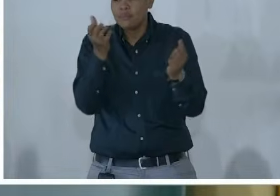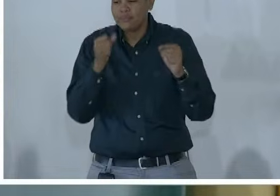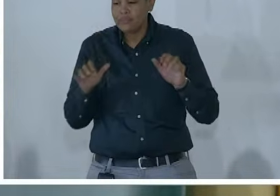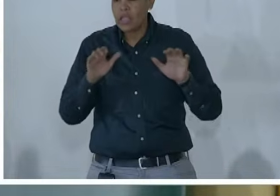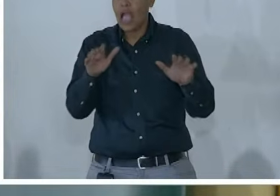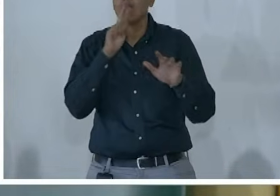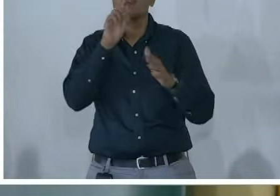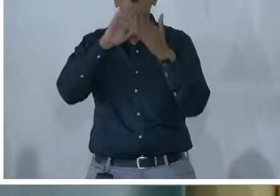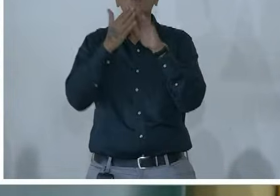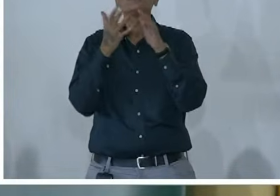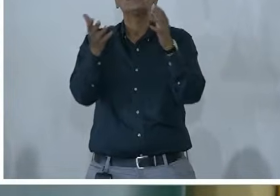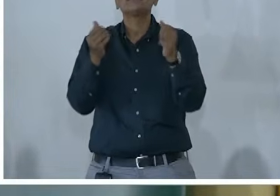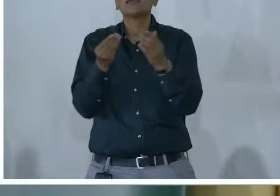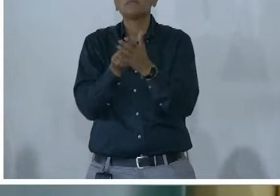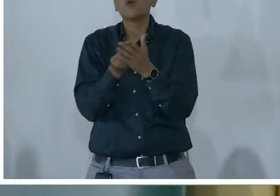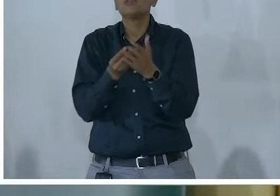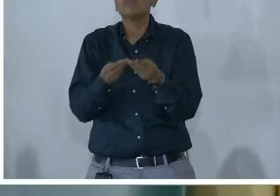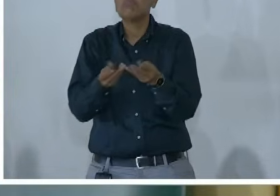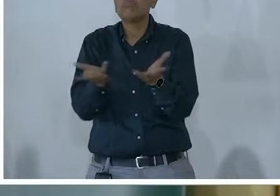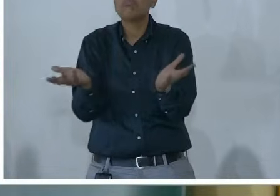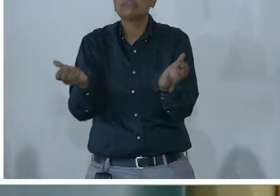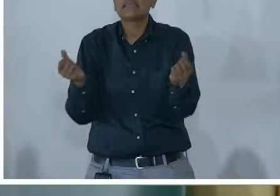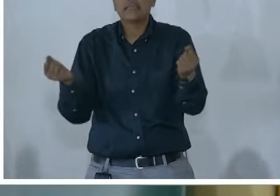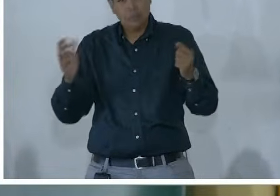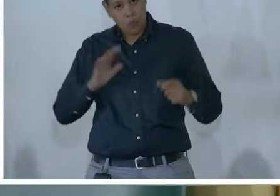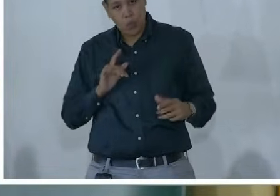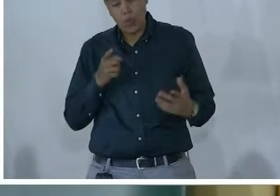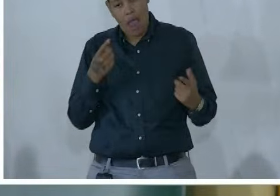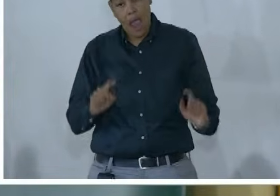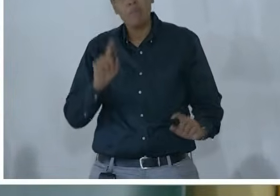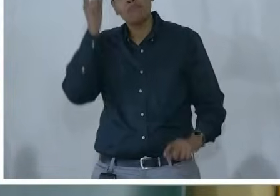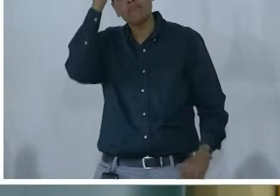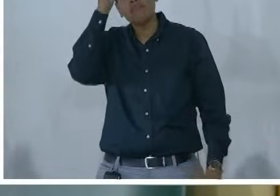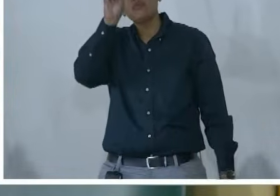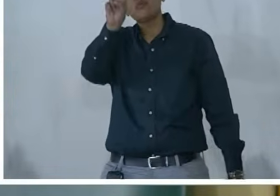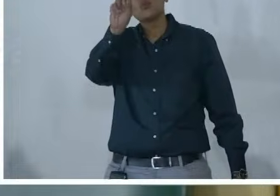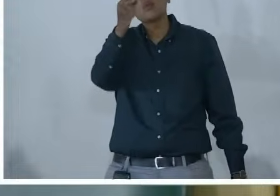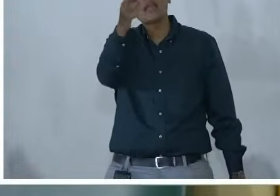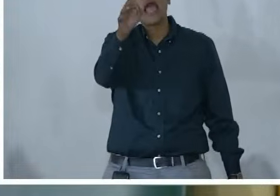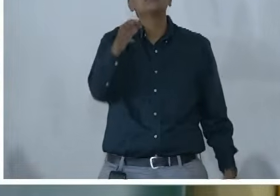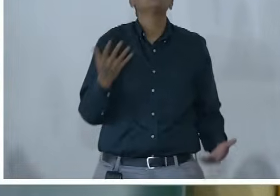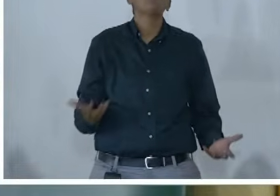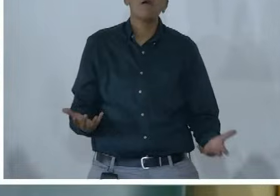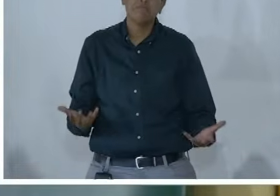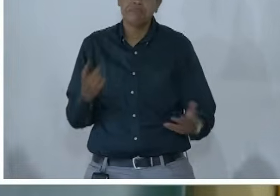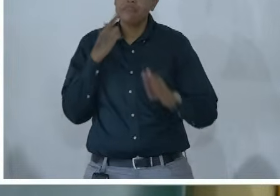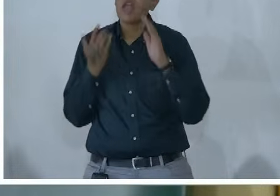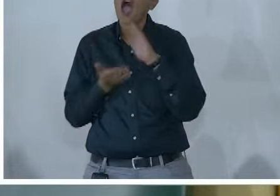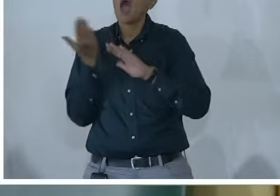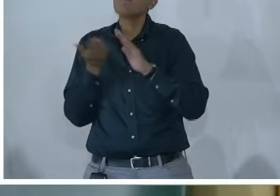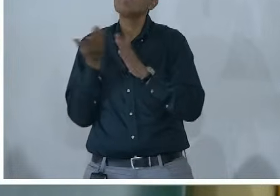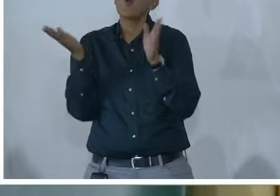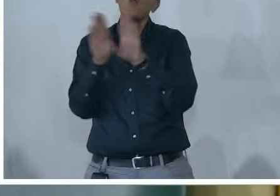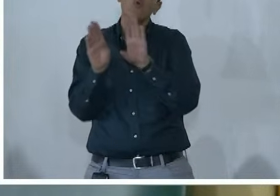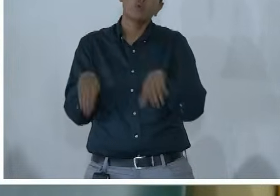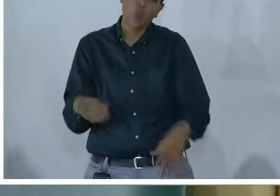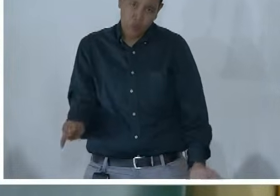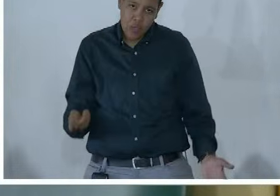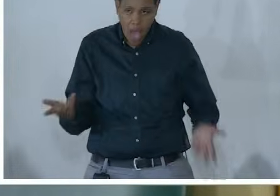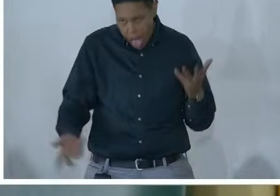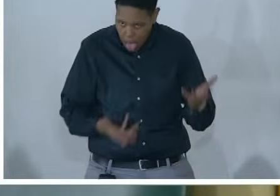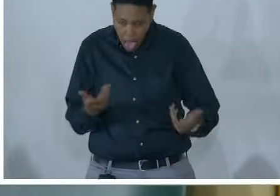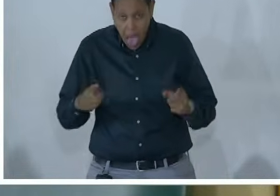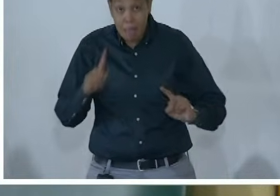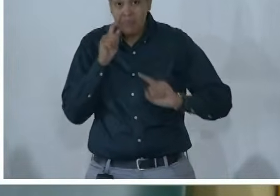to the communities across that region. However, in 2019, operations were suspended.